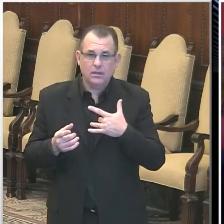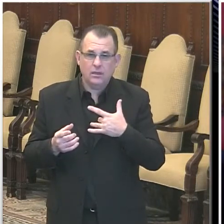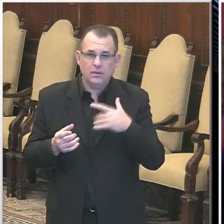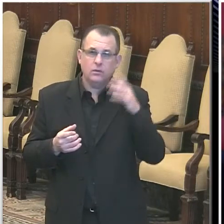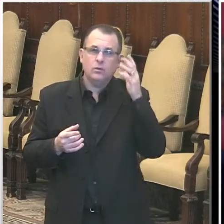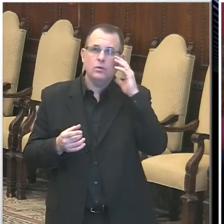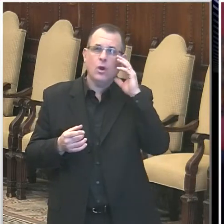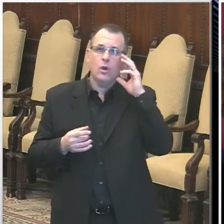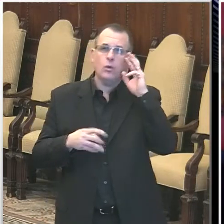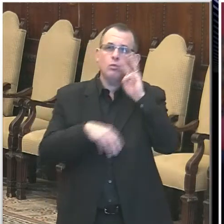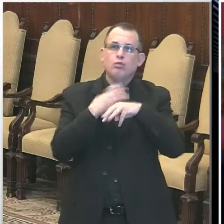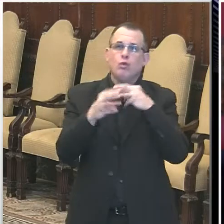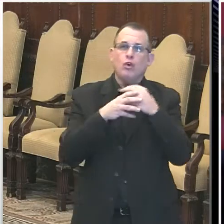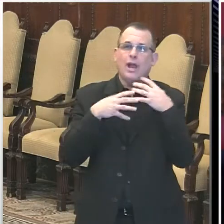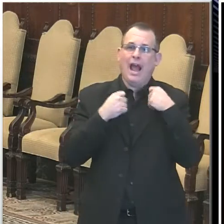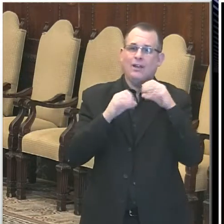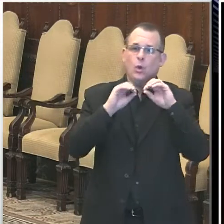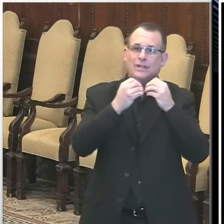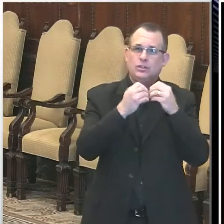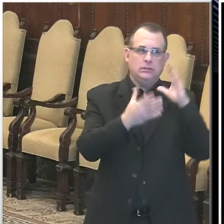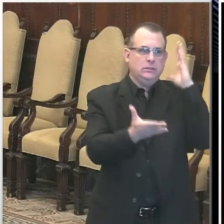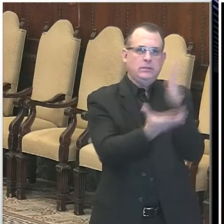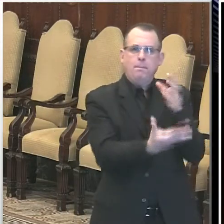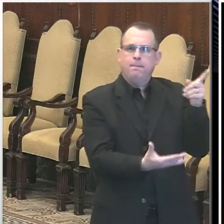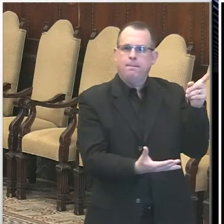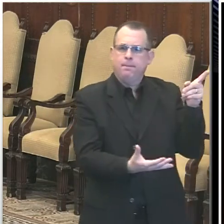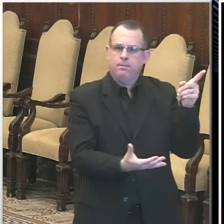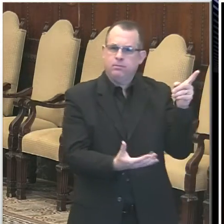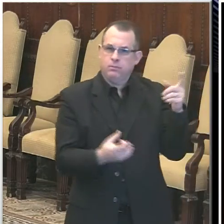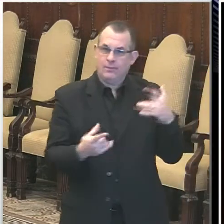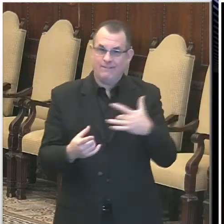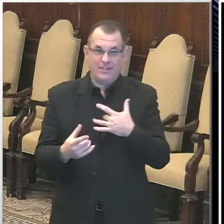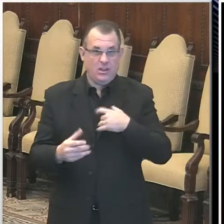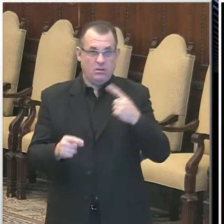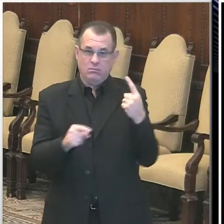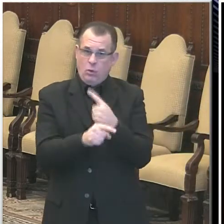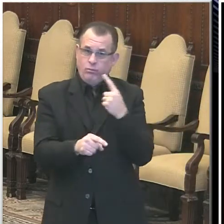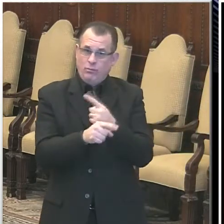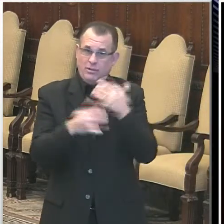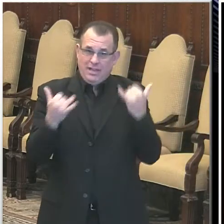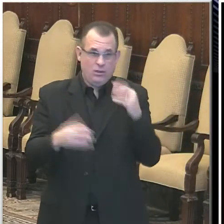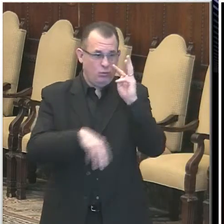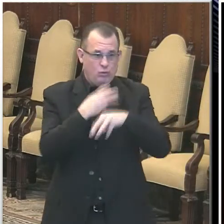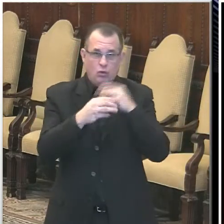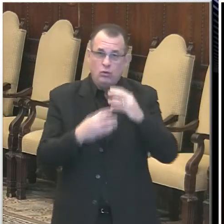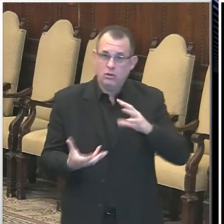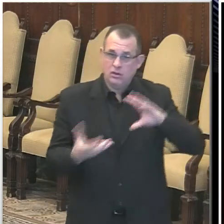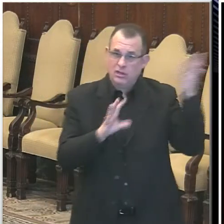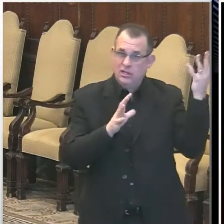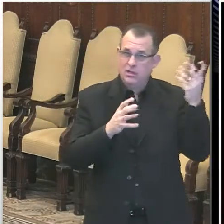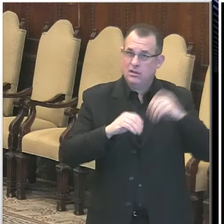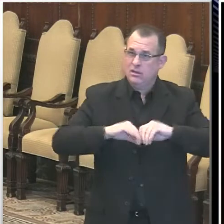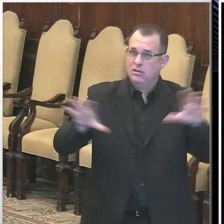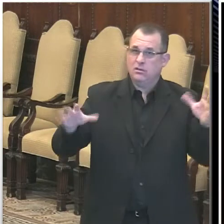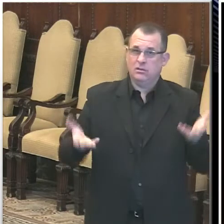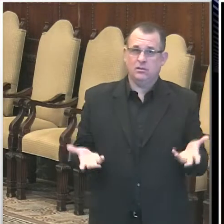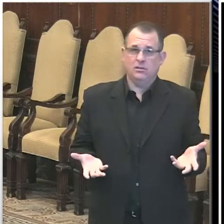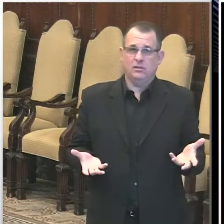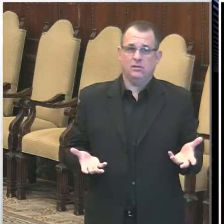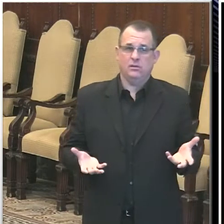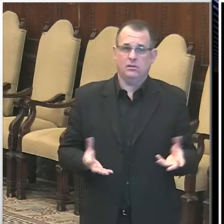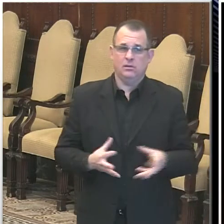not? Well, I'll start off. Why you would pick this particular time in